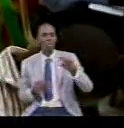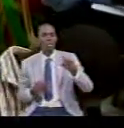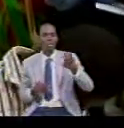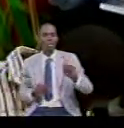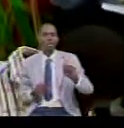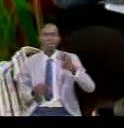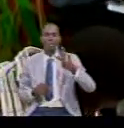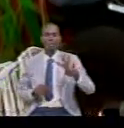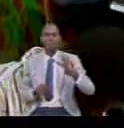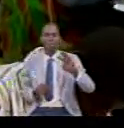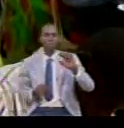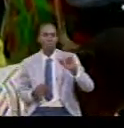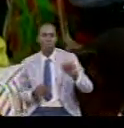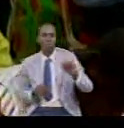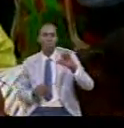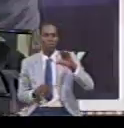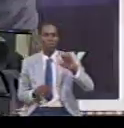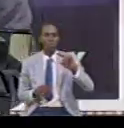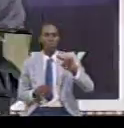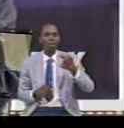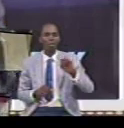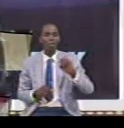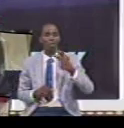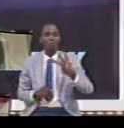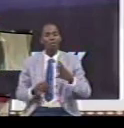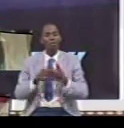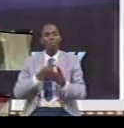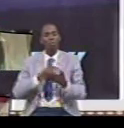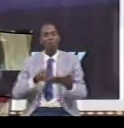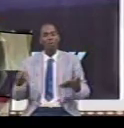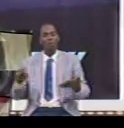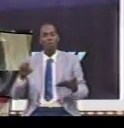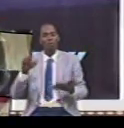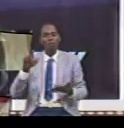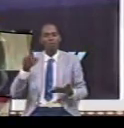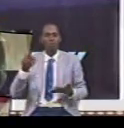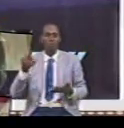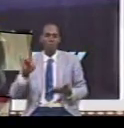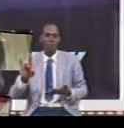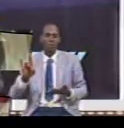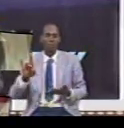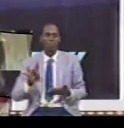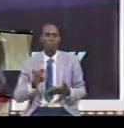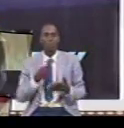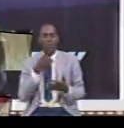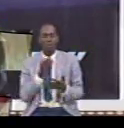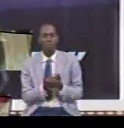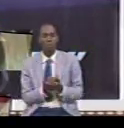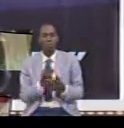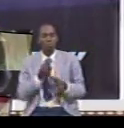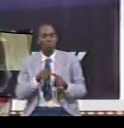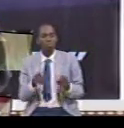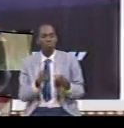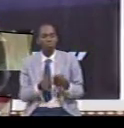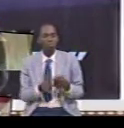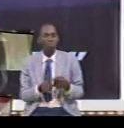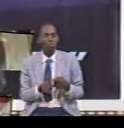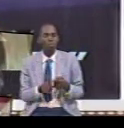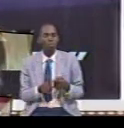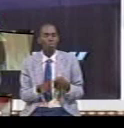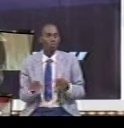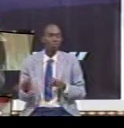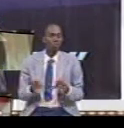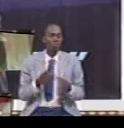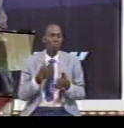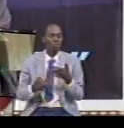Acts of the Apostles chapter 4, I'm reading from verse 28. It says, for to do whatsoever thy